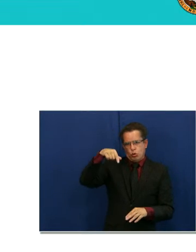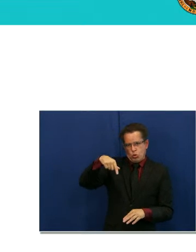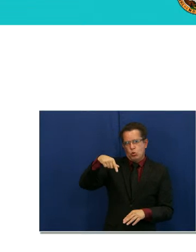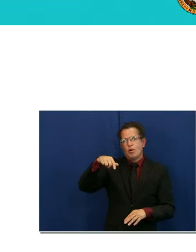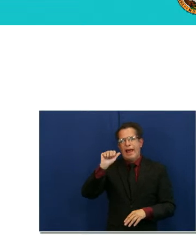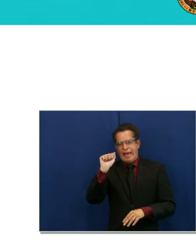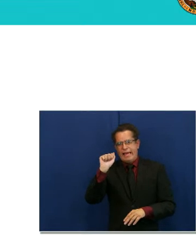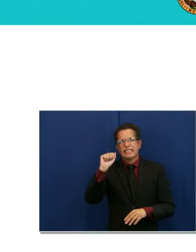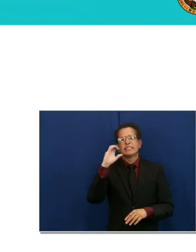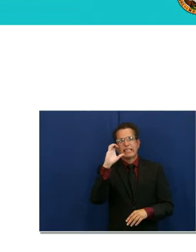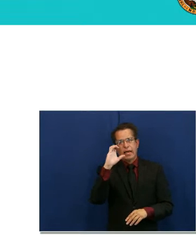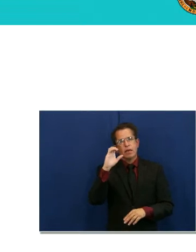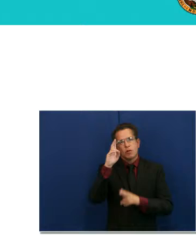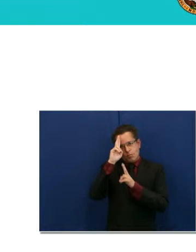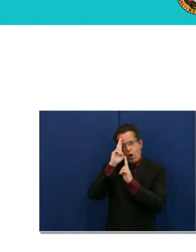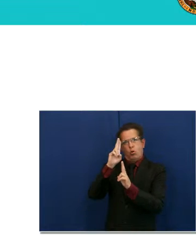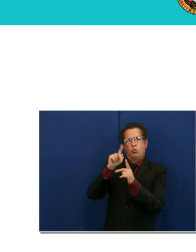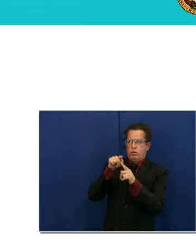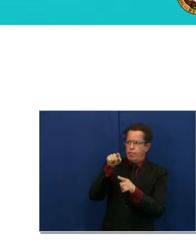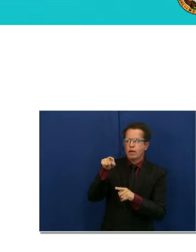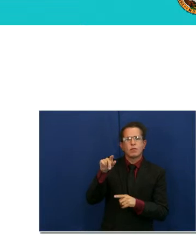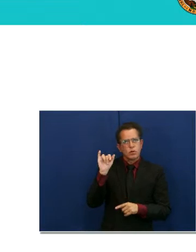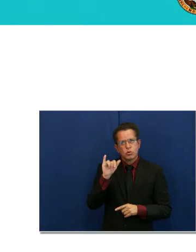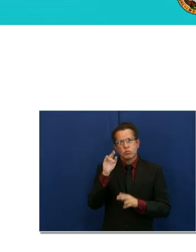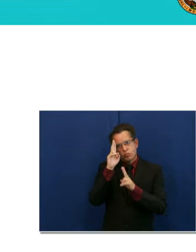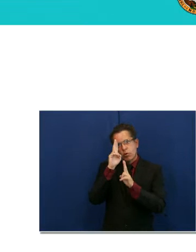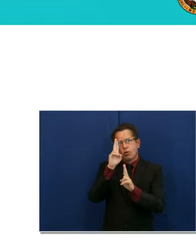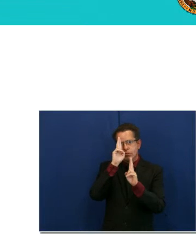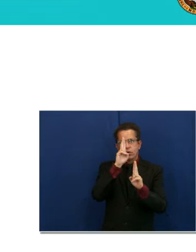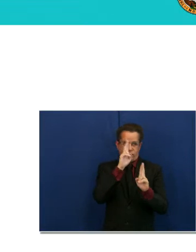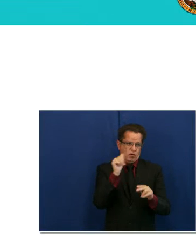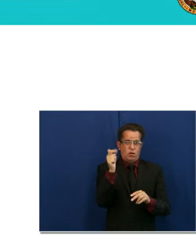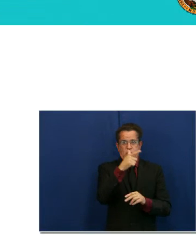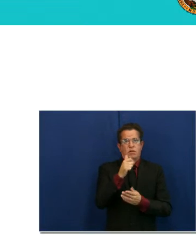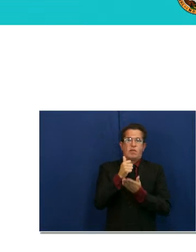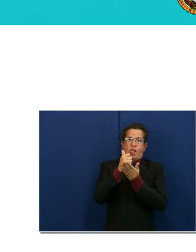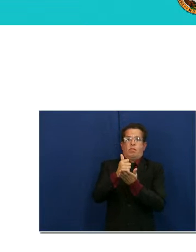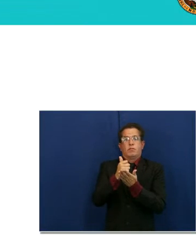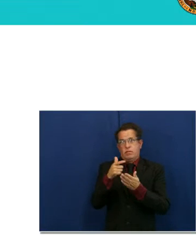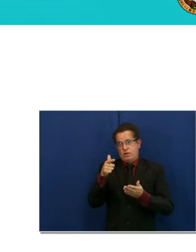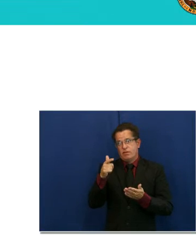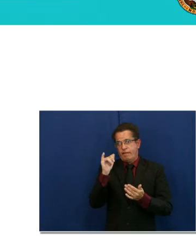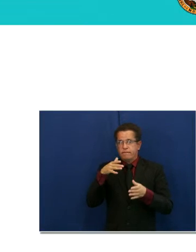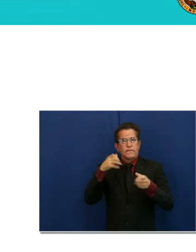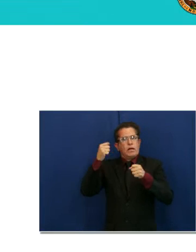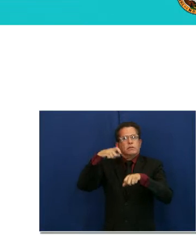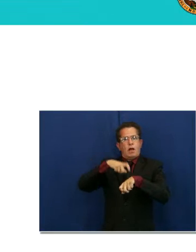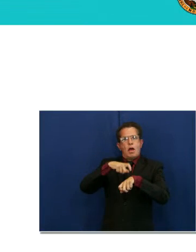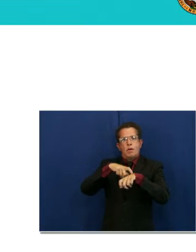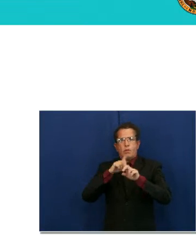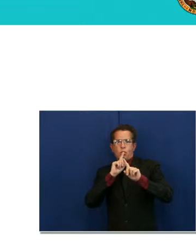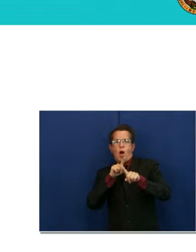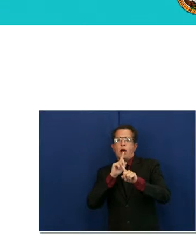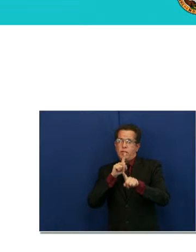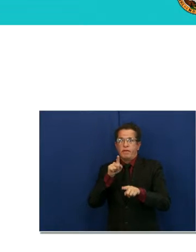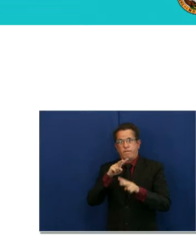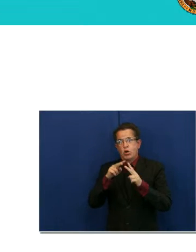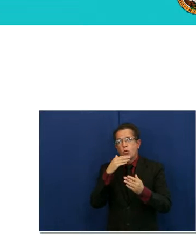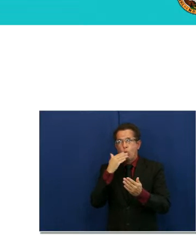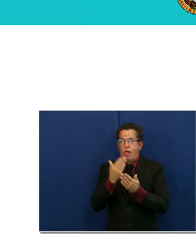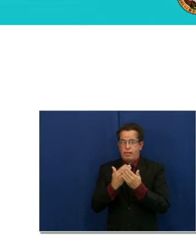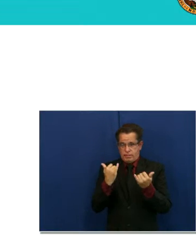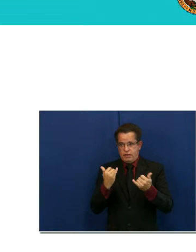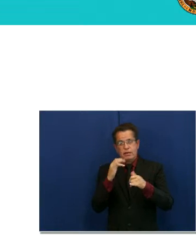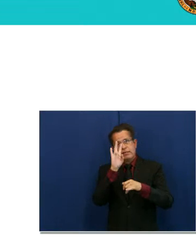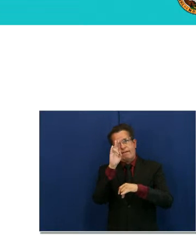labs. Again, you remember before when we had a surge, these shot up significantly, and we continue to do well there. But our 7-day